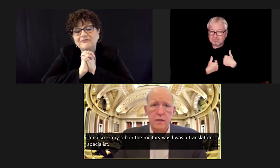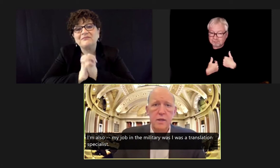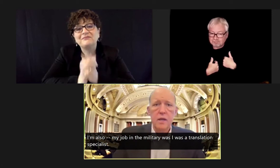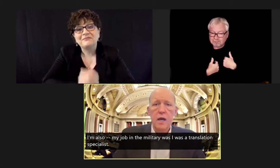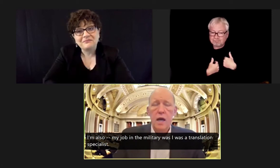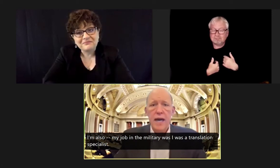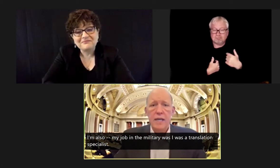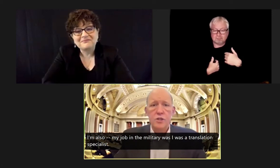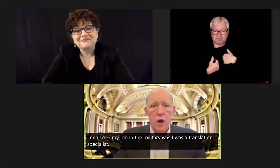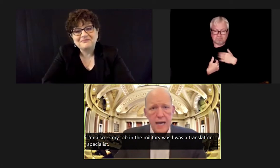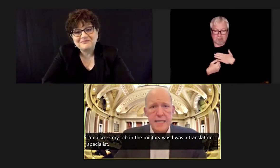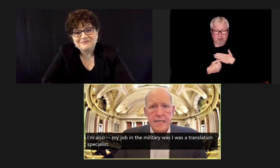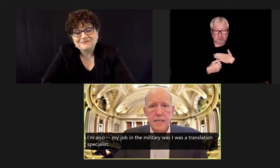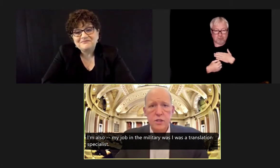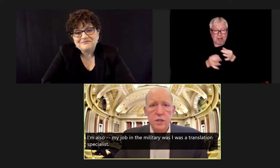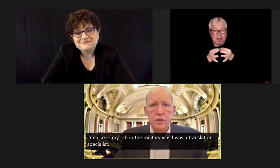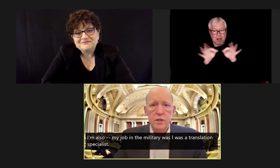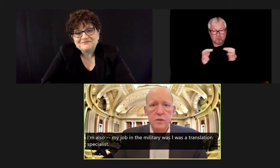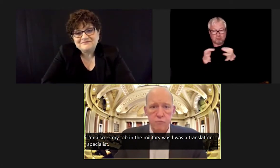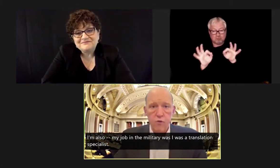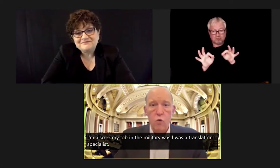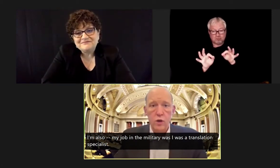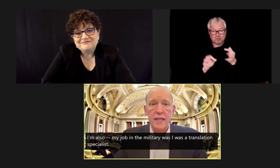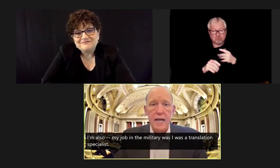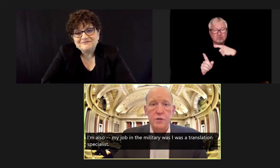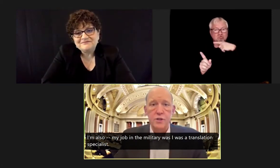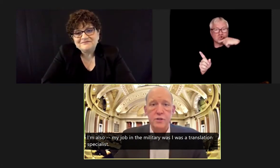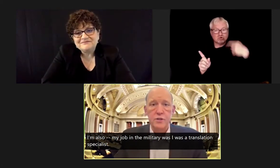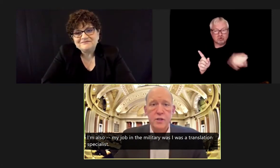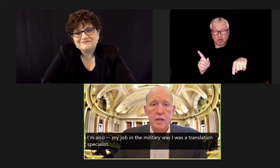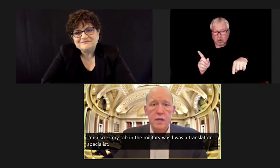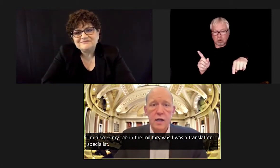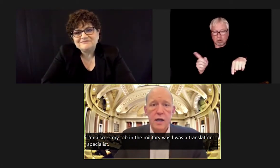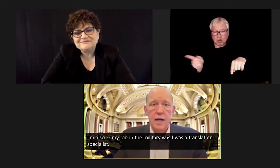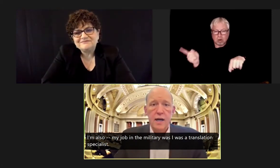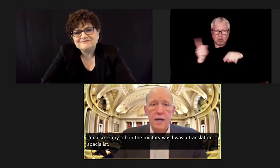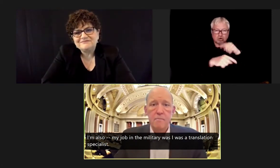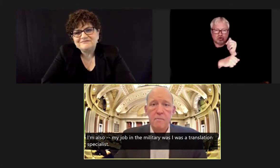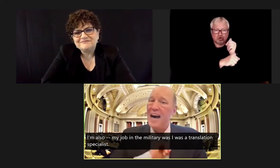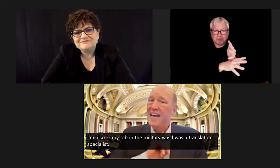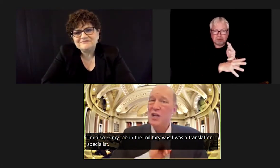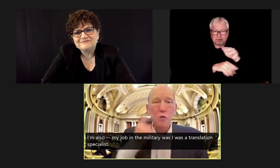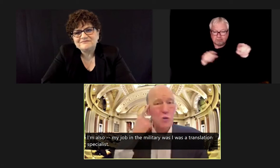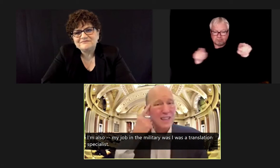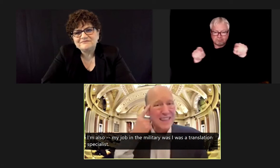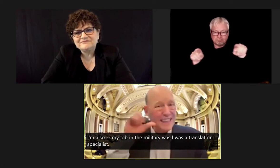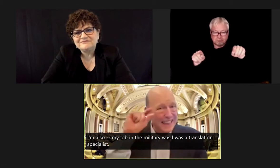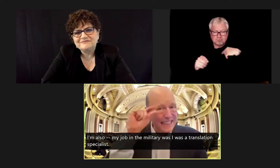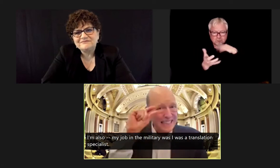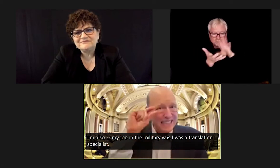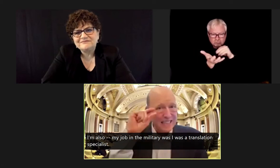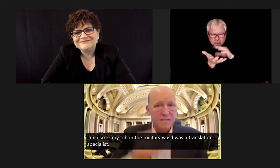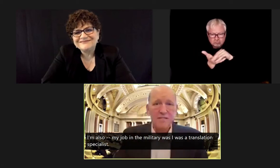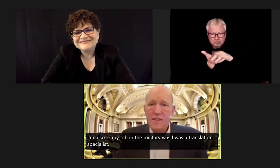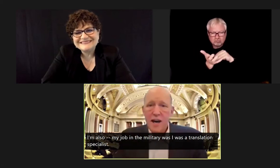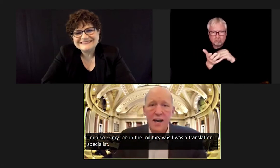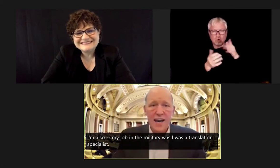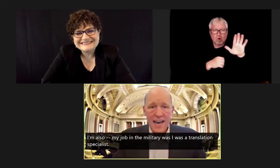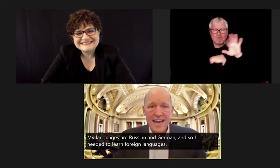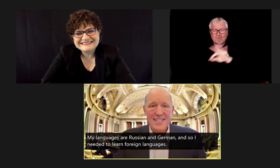German. And so I needed to learn foreign languages. I know a